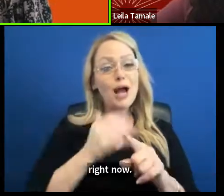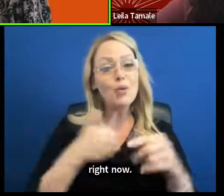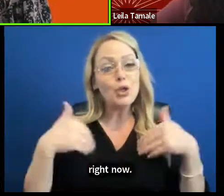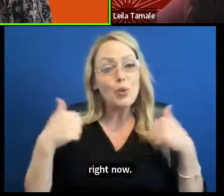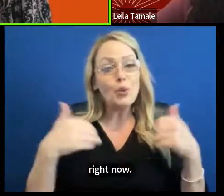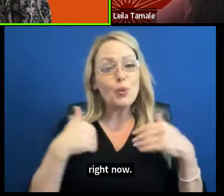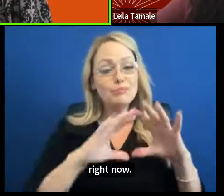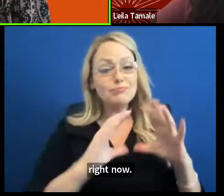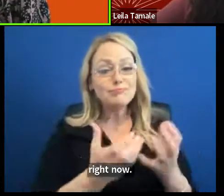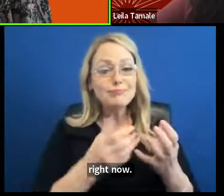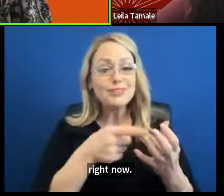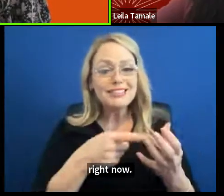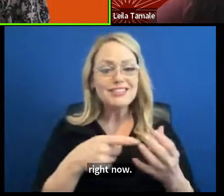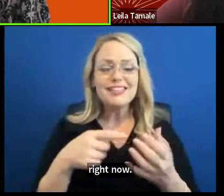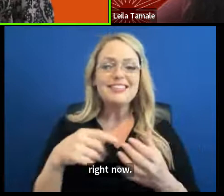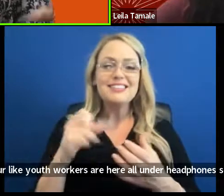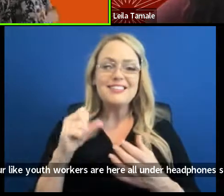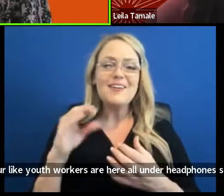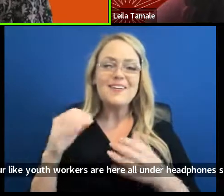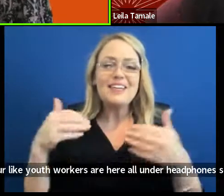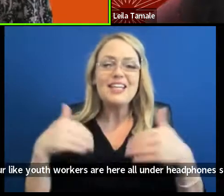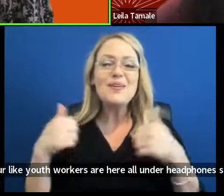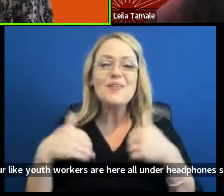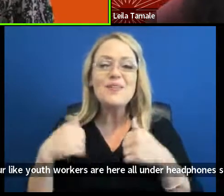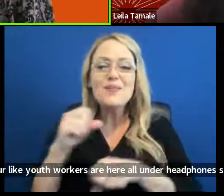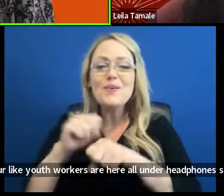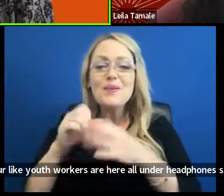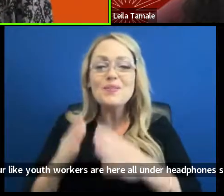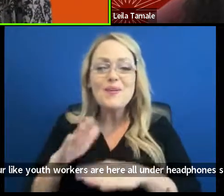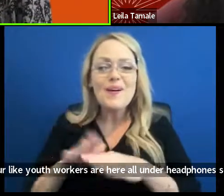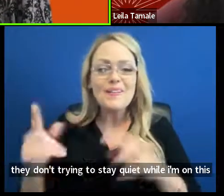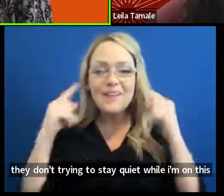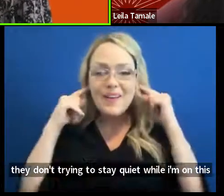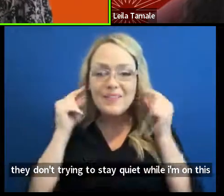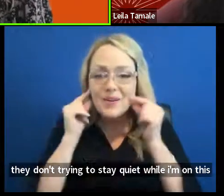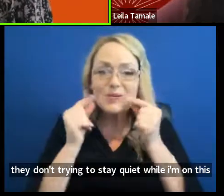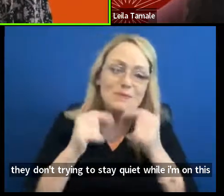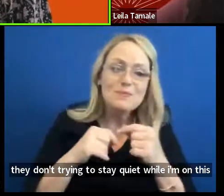so they don't, trying to stay quiet while I'm on this keynote. So